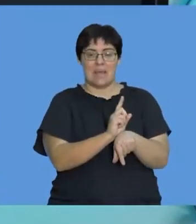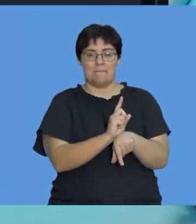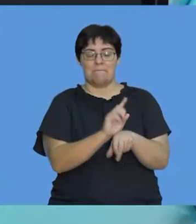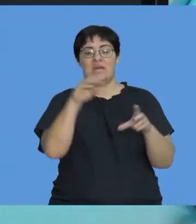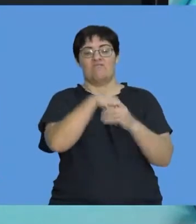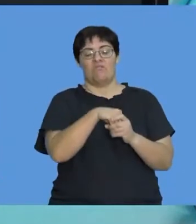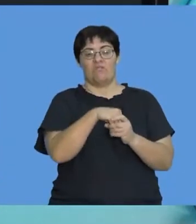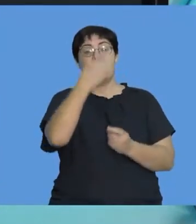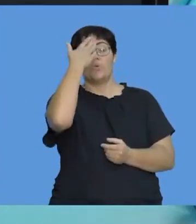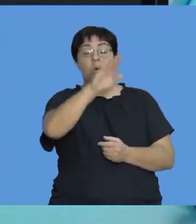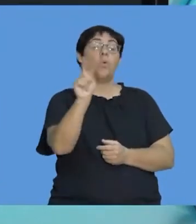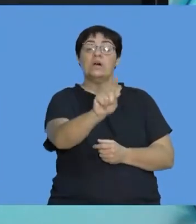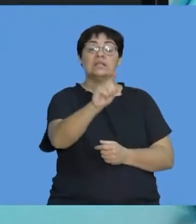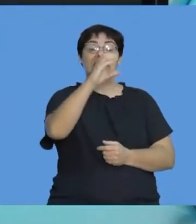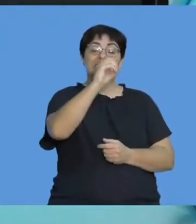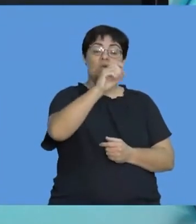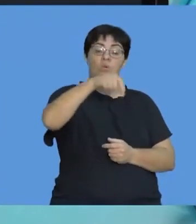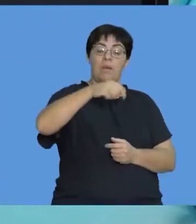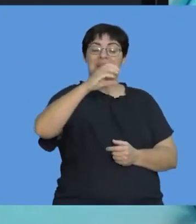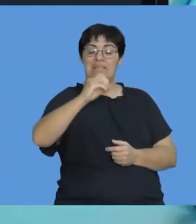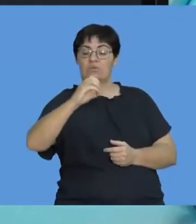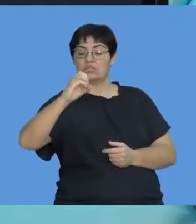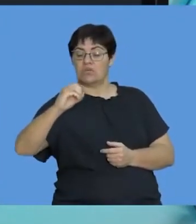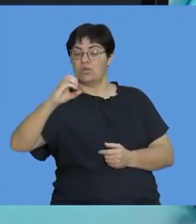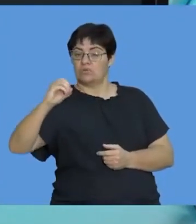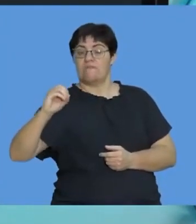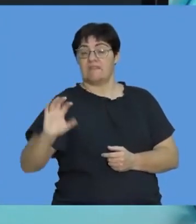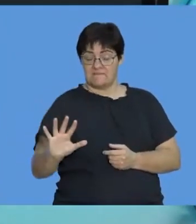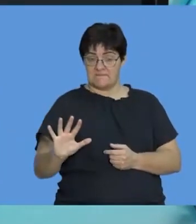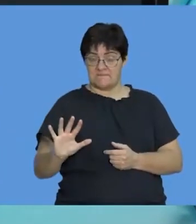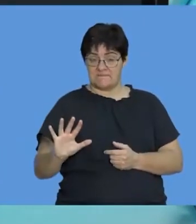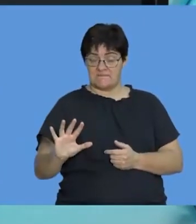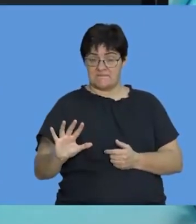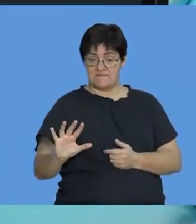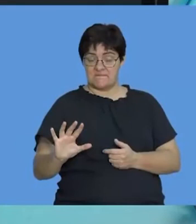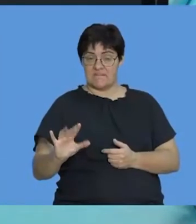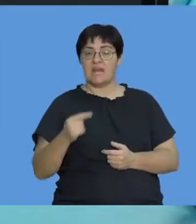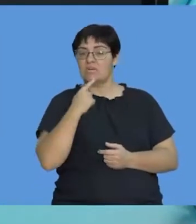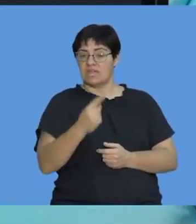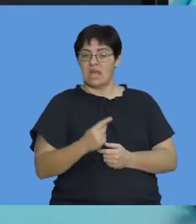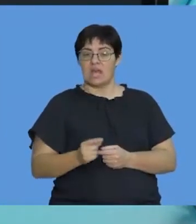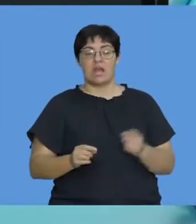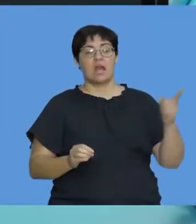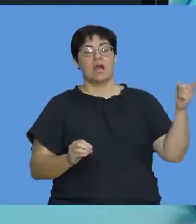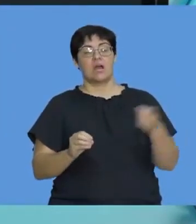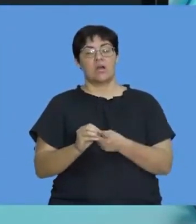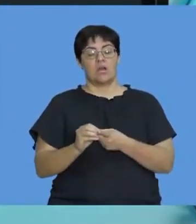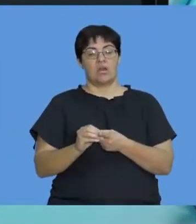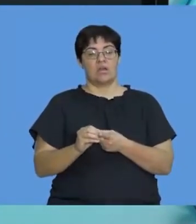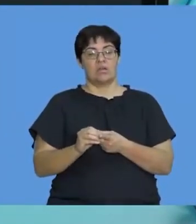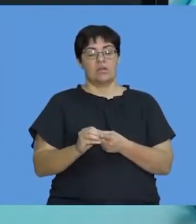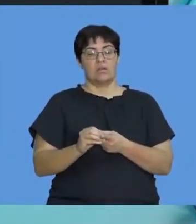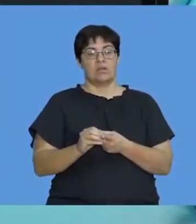amount of time. So we knew that was 0,0005. I can't say that the hockey